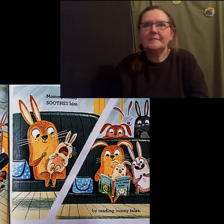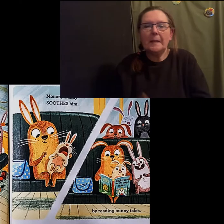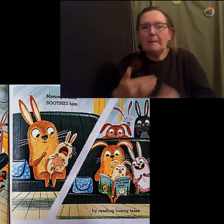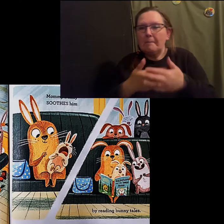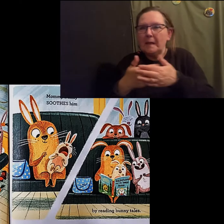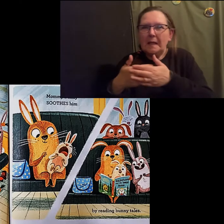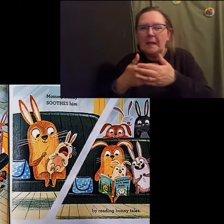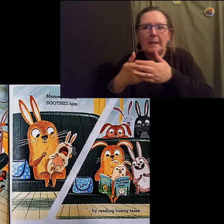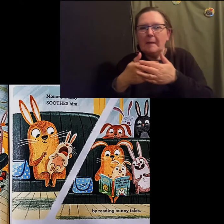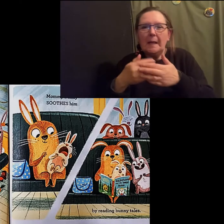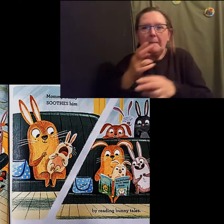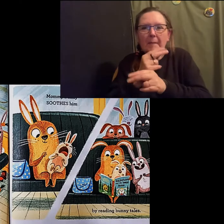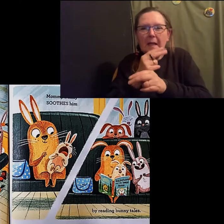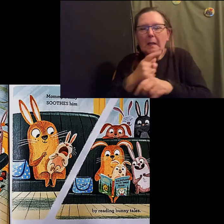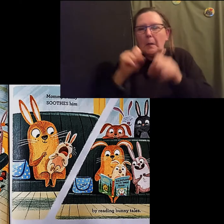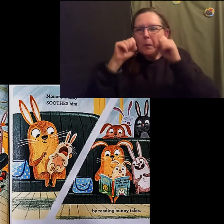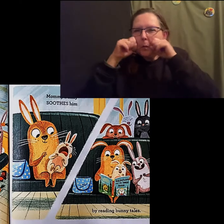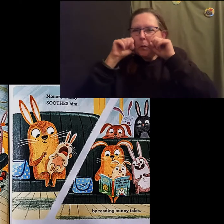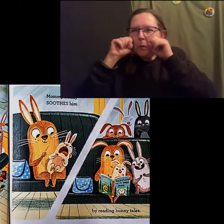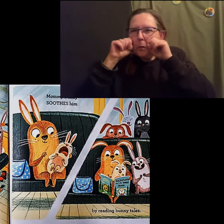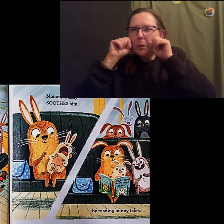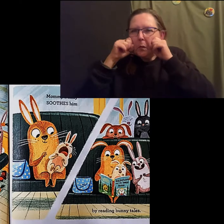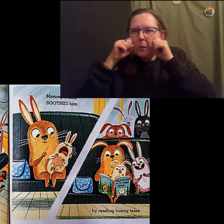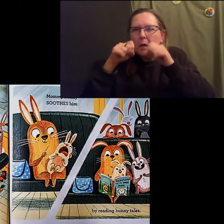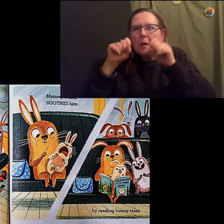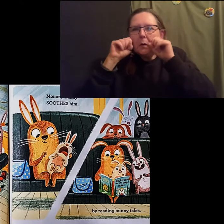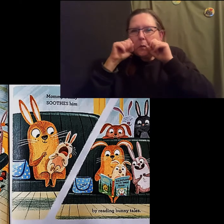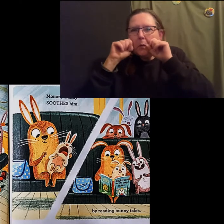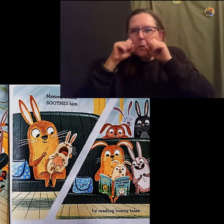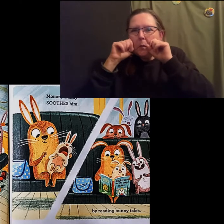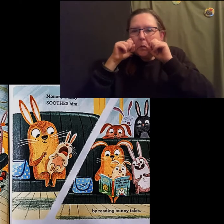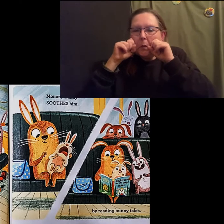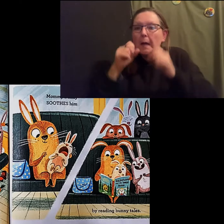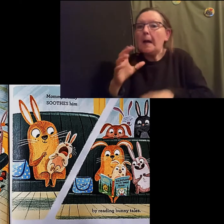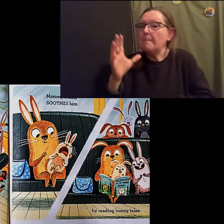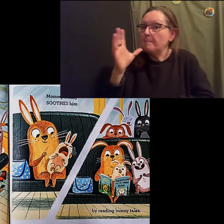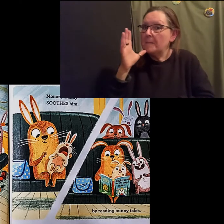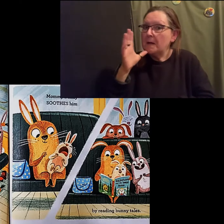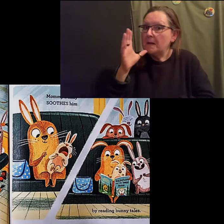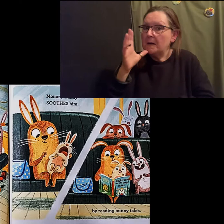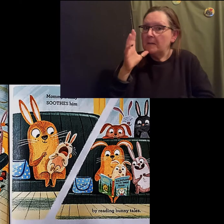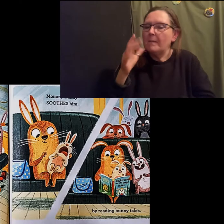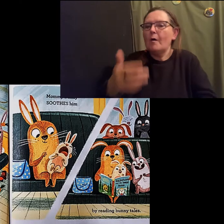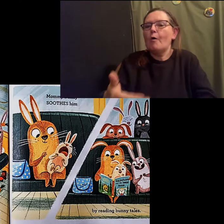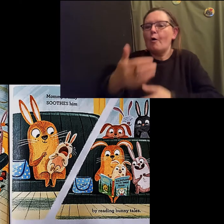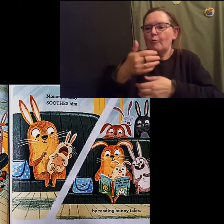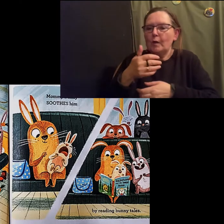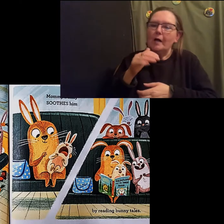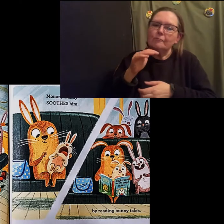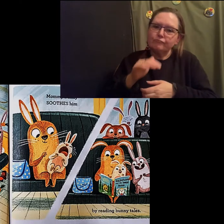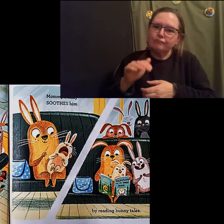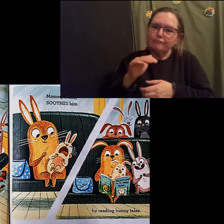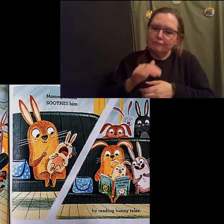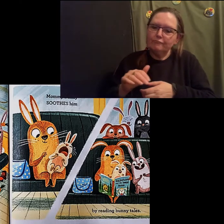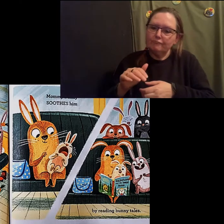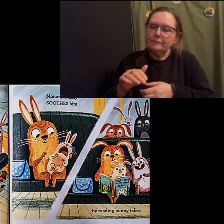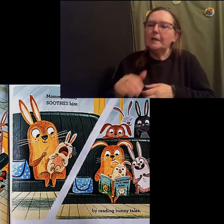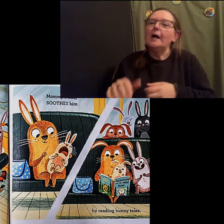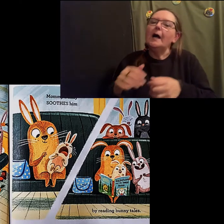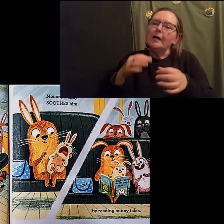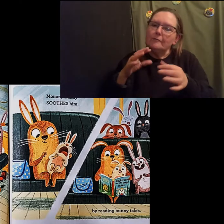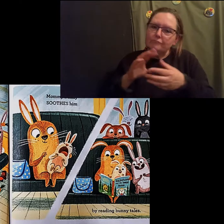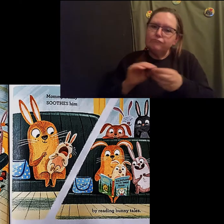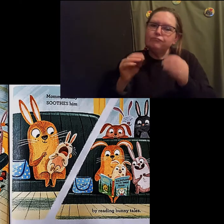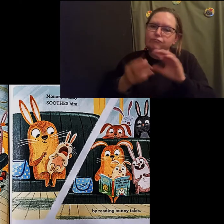Baby bunny wails, baby bunny wails. Mommy bunny soothes him by